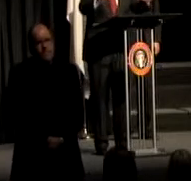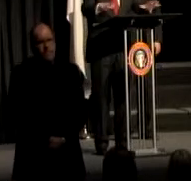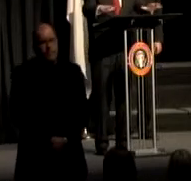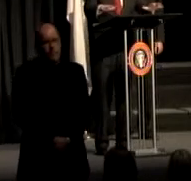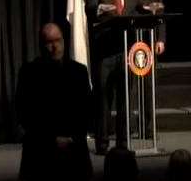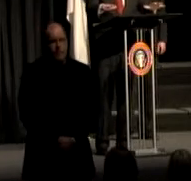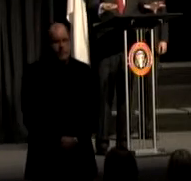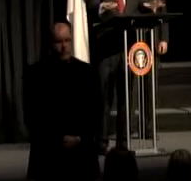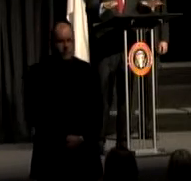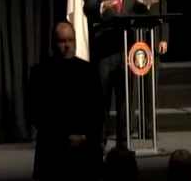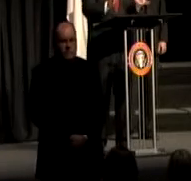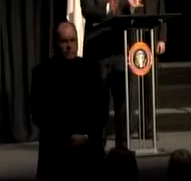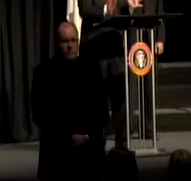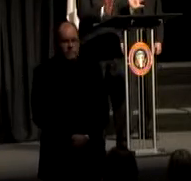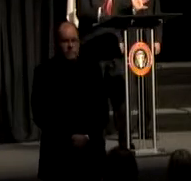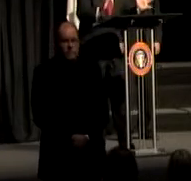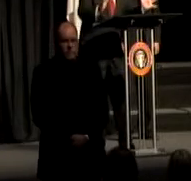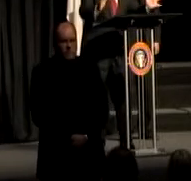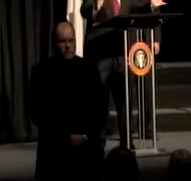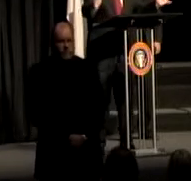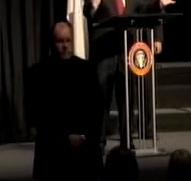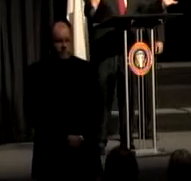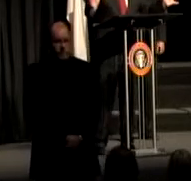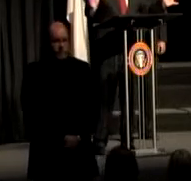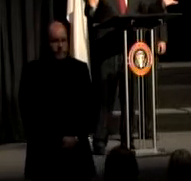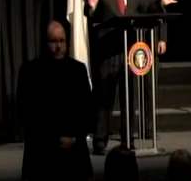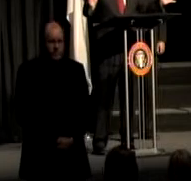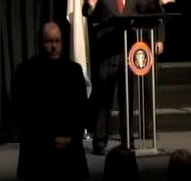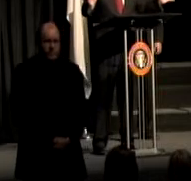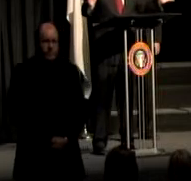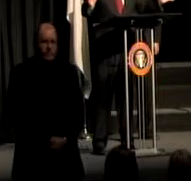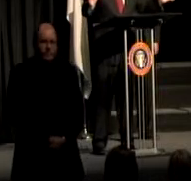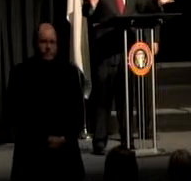of Glenville reaching out in ministry